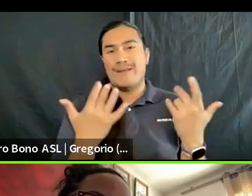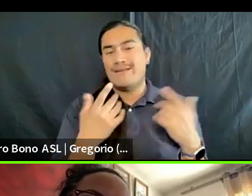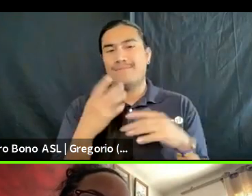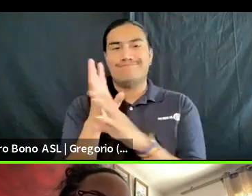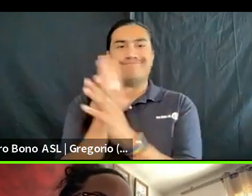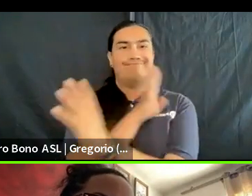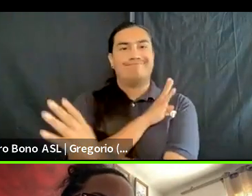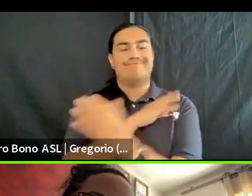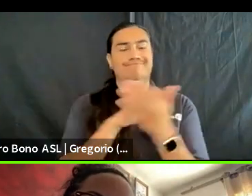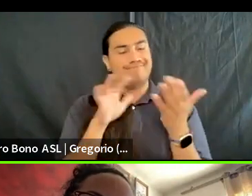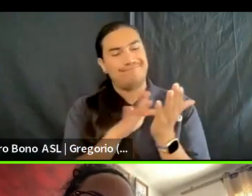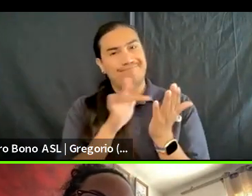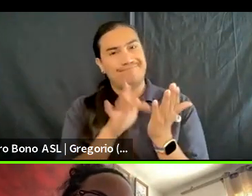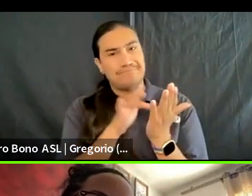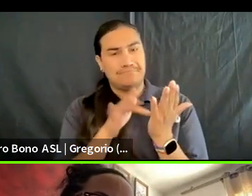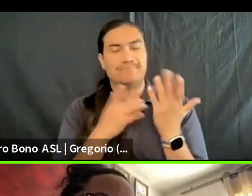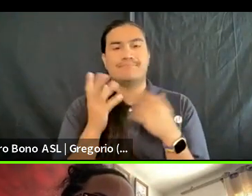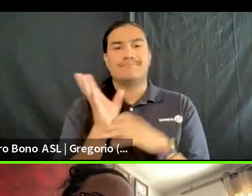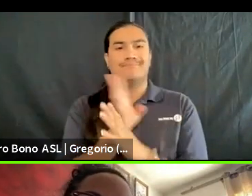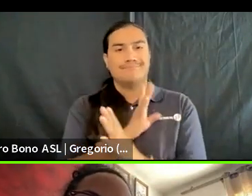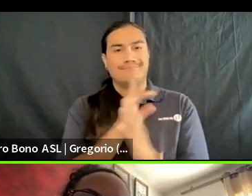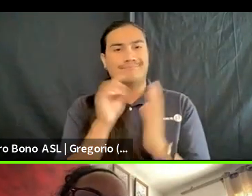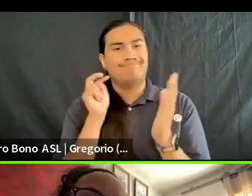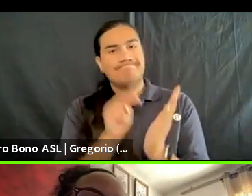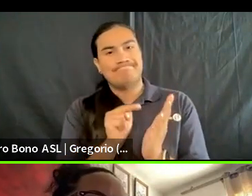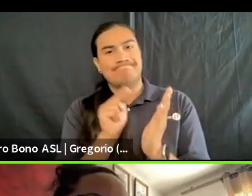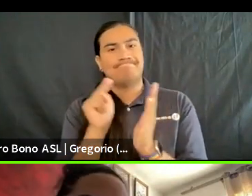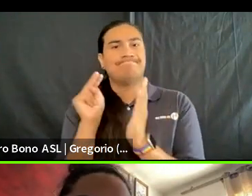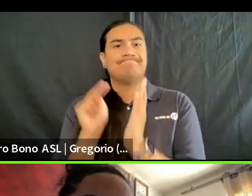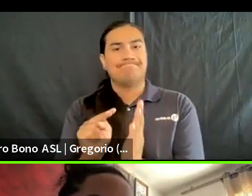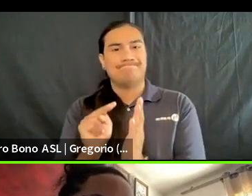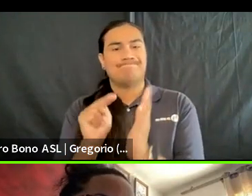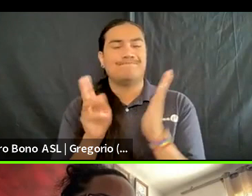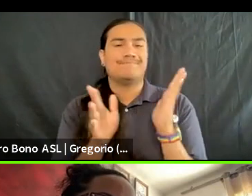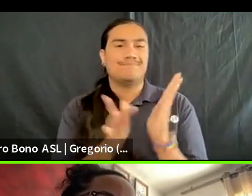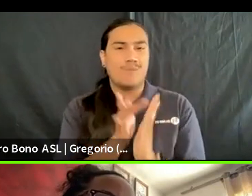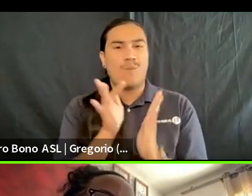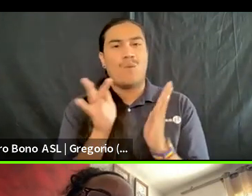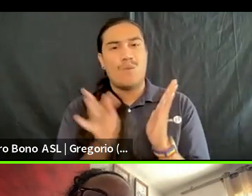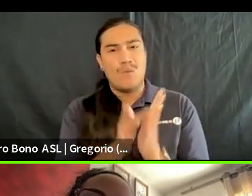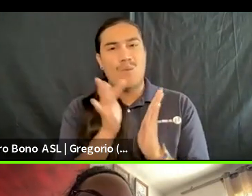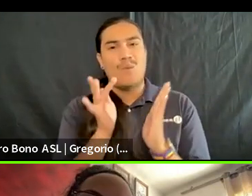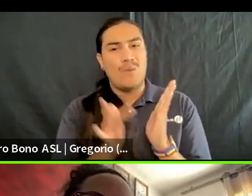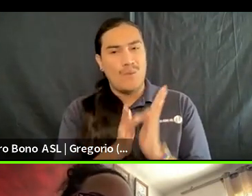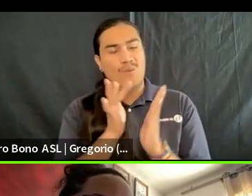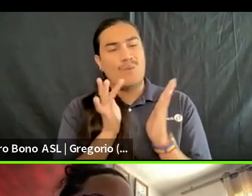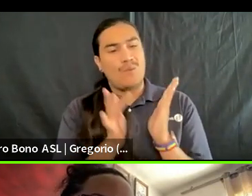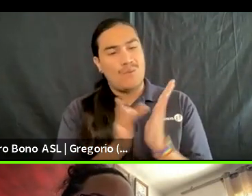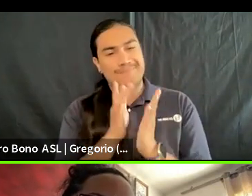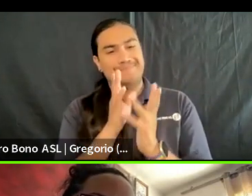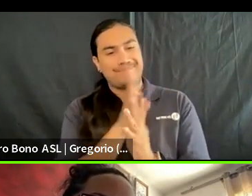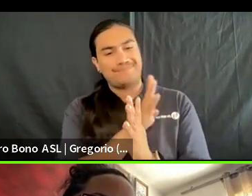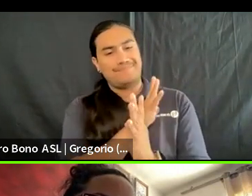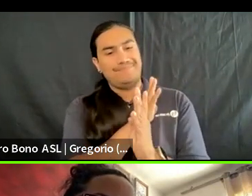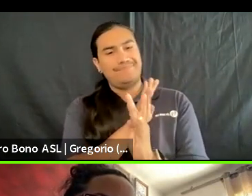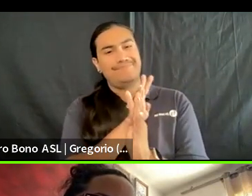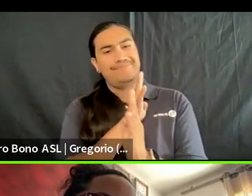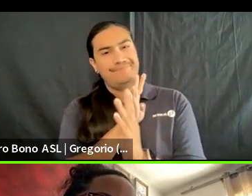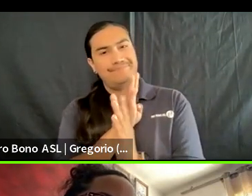line, looks at his phone, looks at his phone, scrolls through the phone. The line slowly